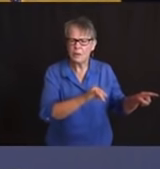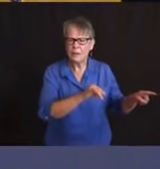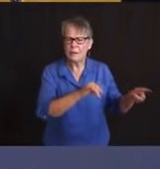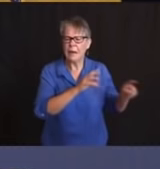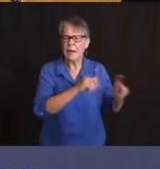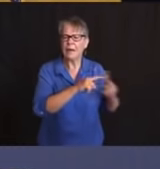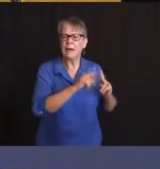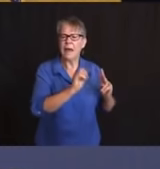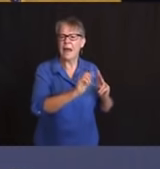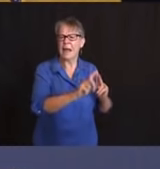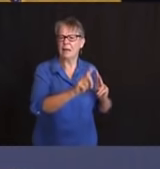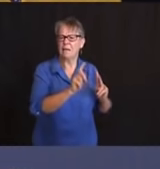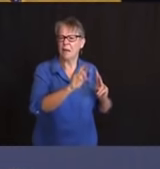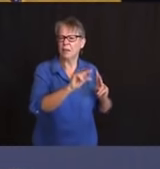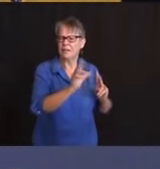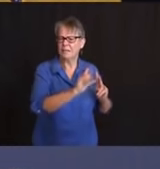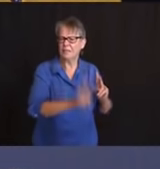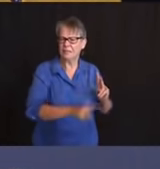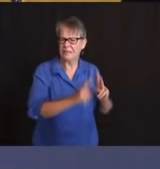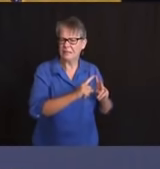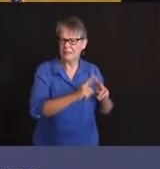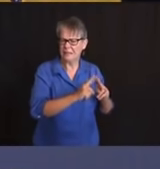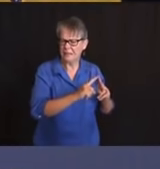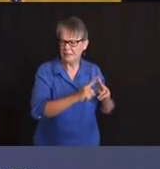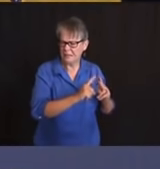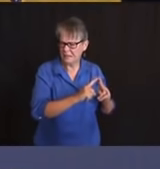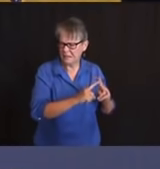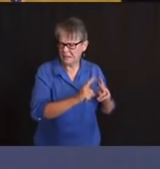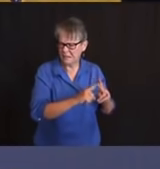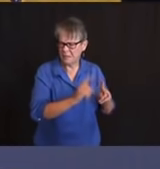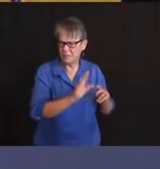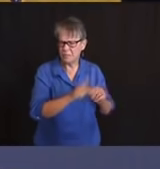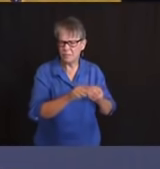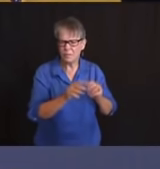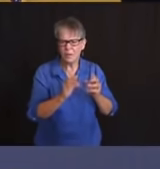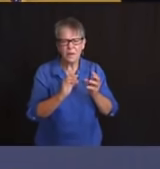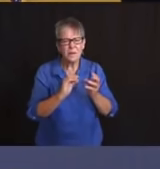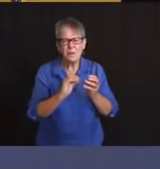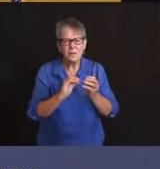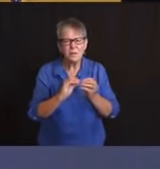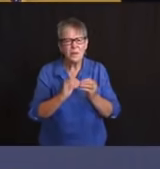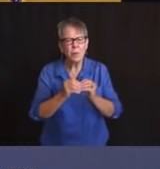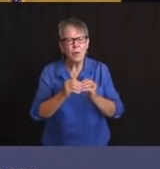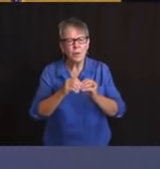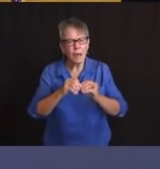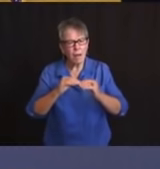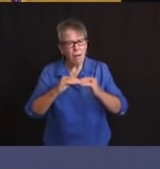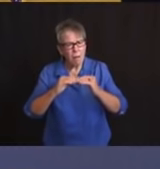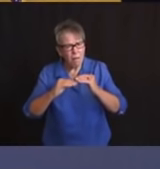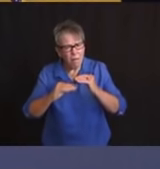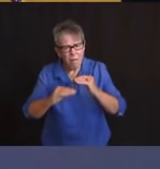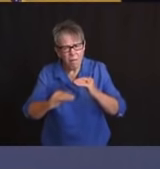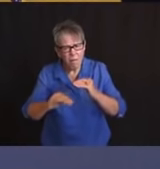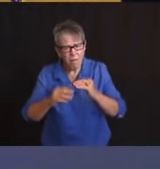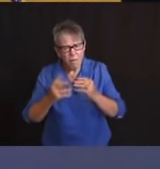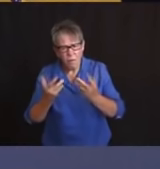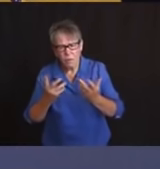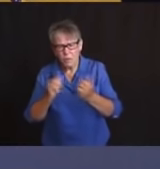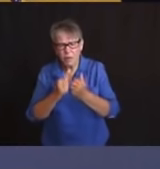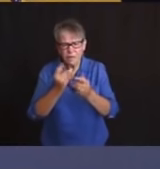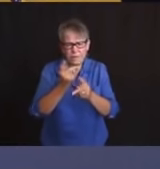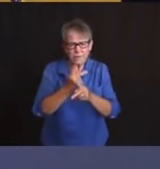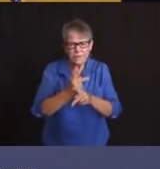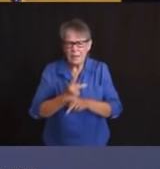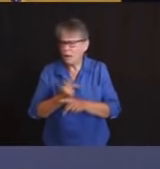sideways, but having said that, and I know you're trying to track down a couple of situations here or there does not feel like any